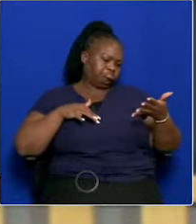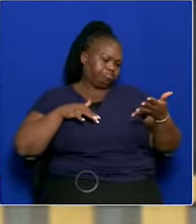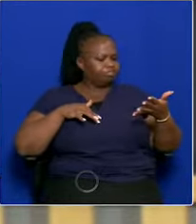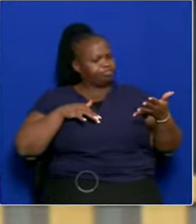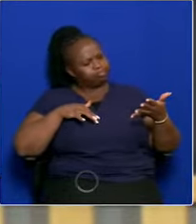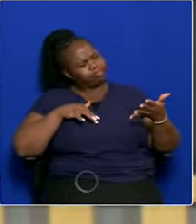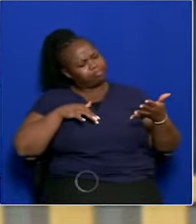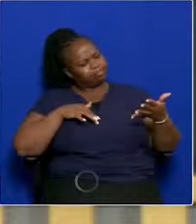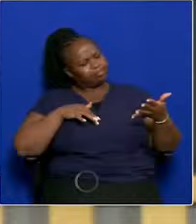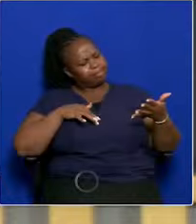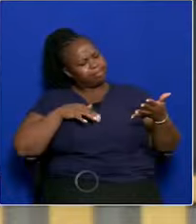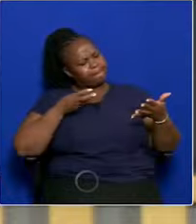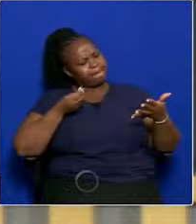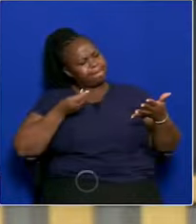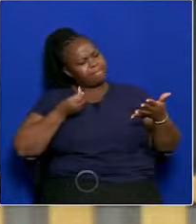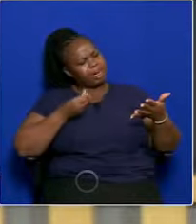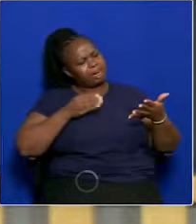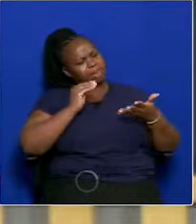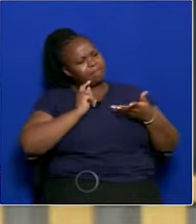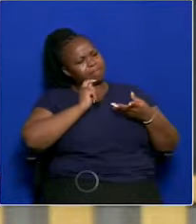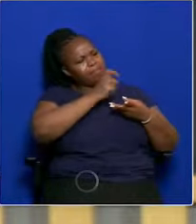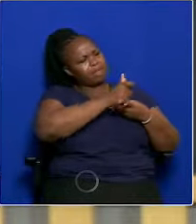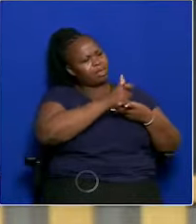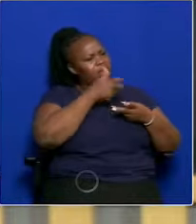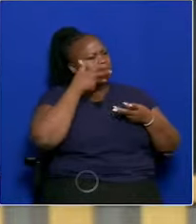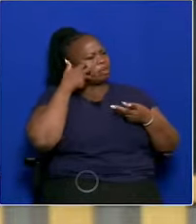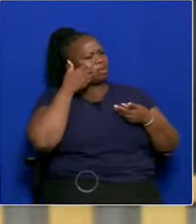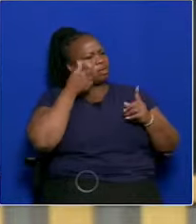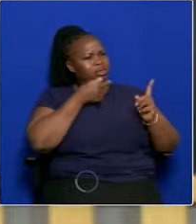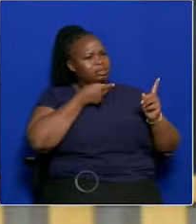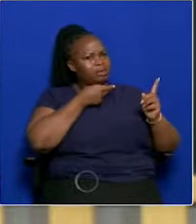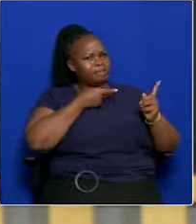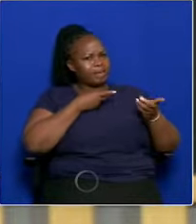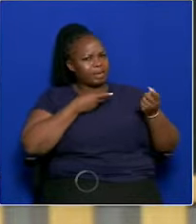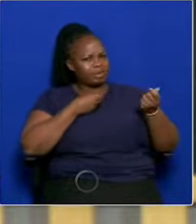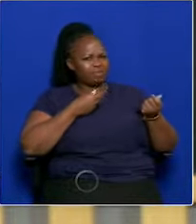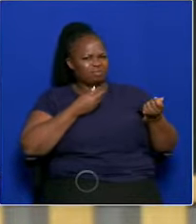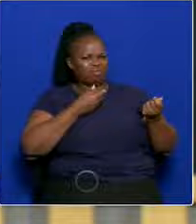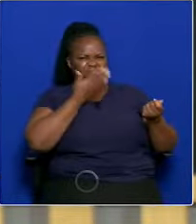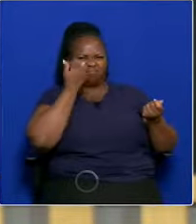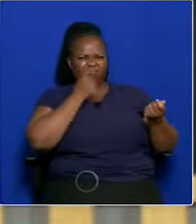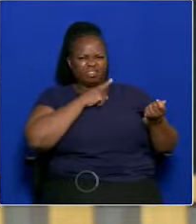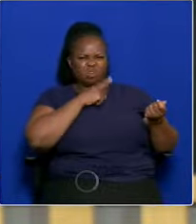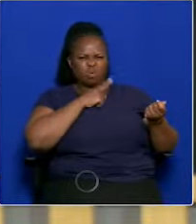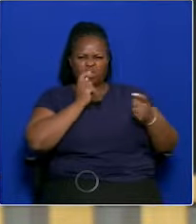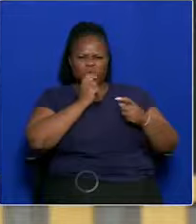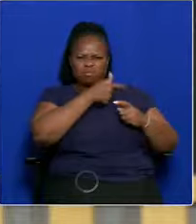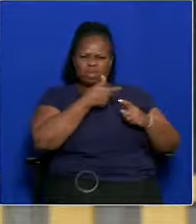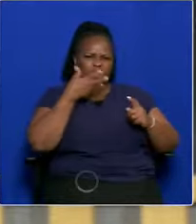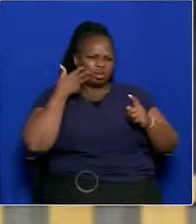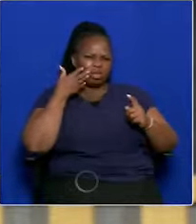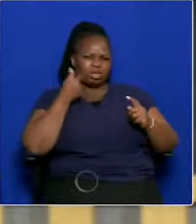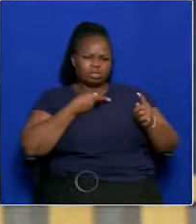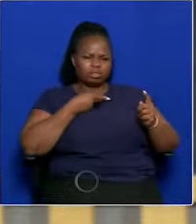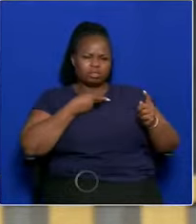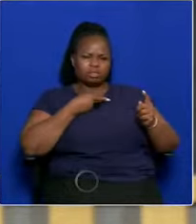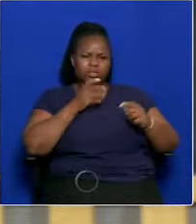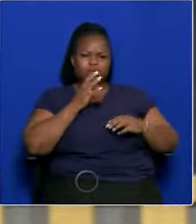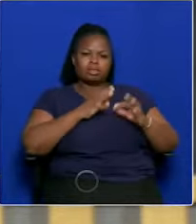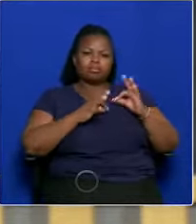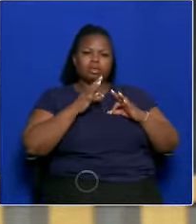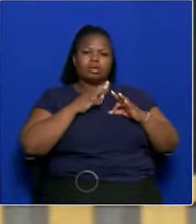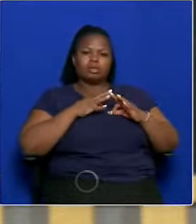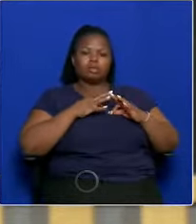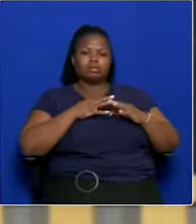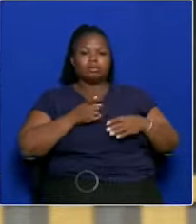money that is paid to Mr. Matlala. We don't see why you're paying Mr. Matlala. Explain. You had to say